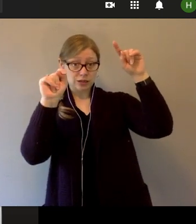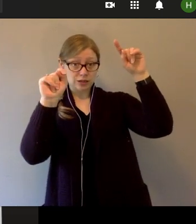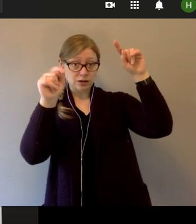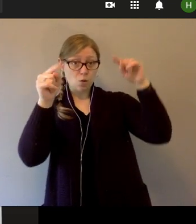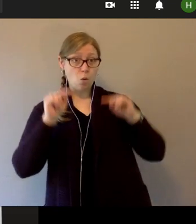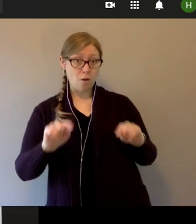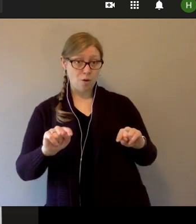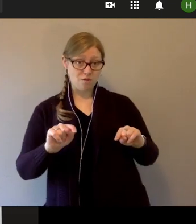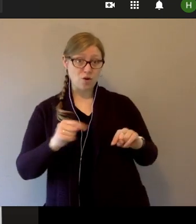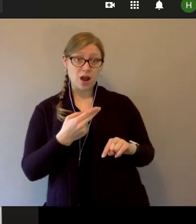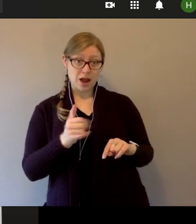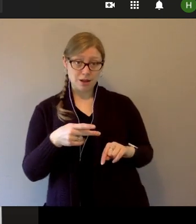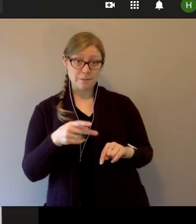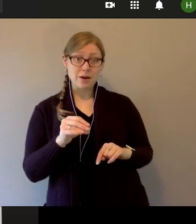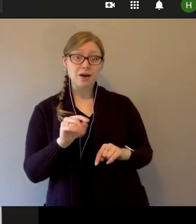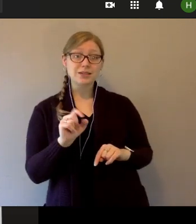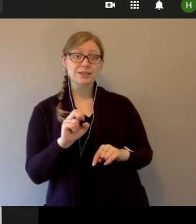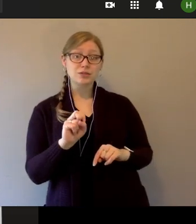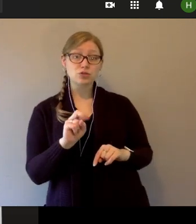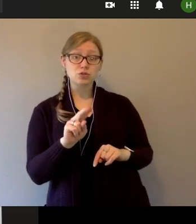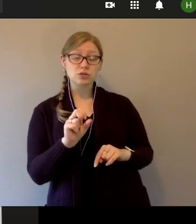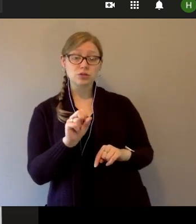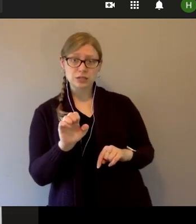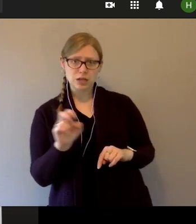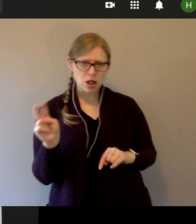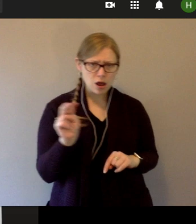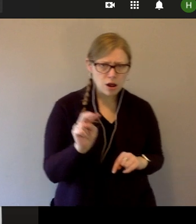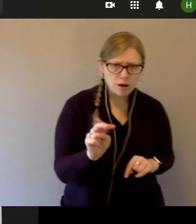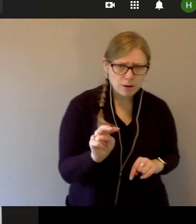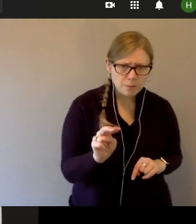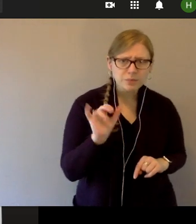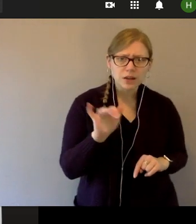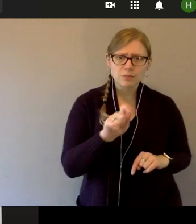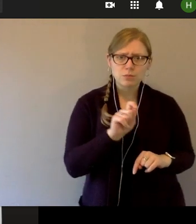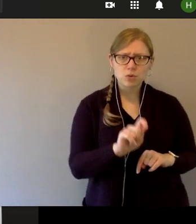over hypotenuse. We can look that up. That is